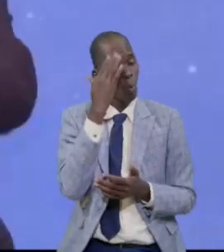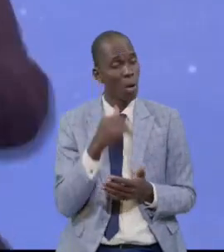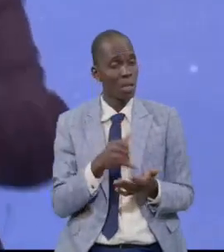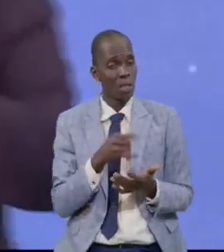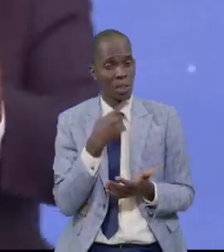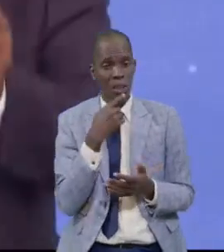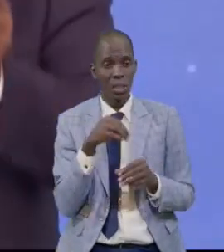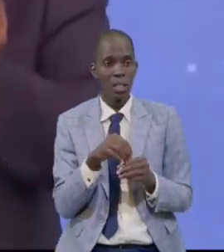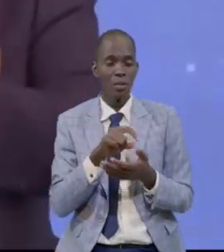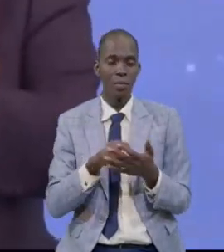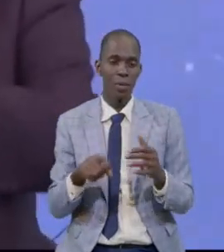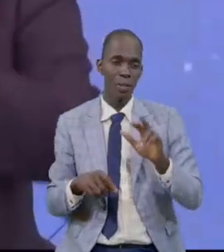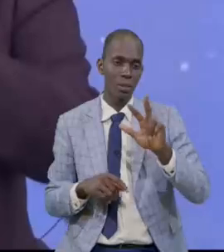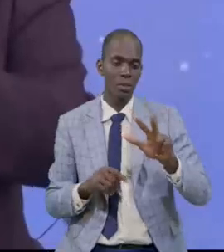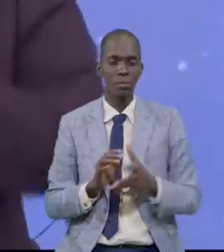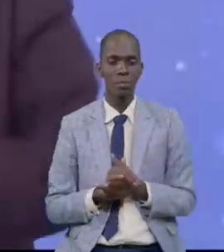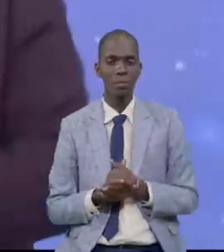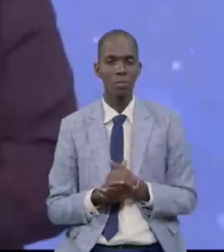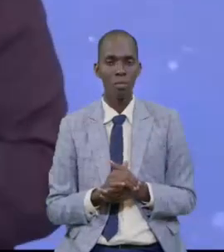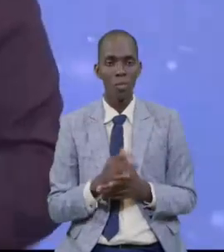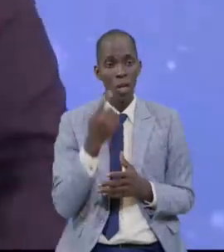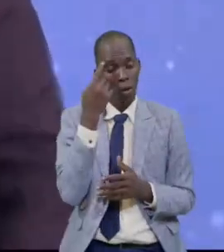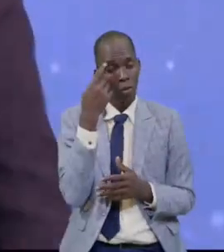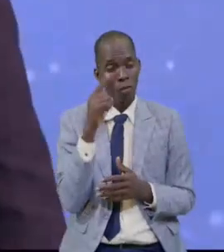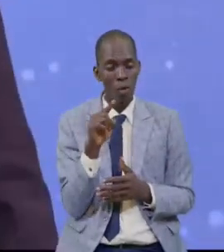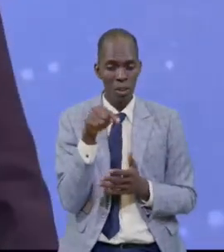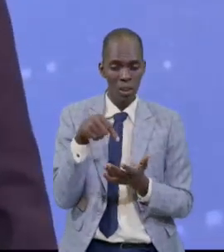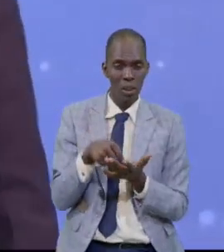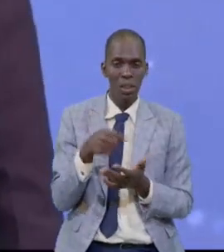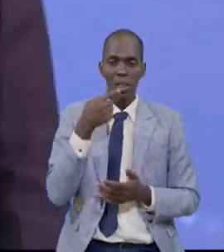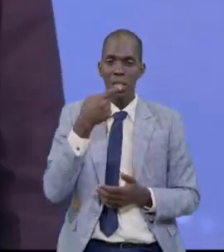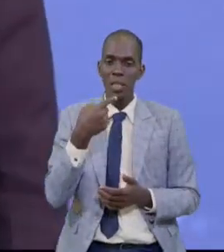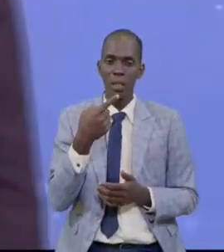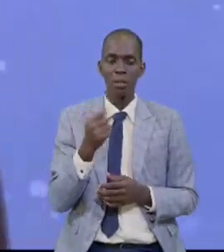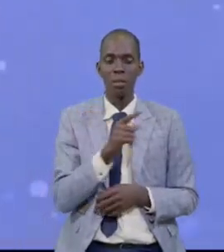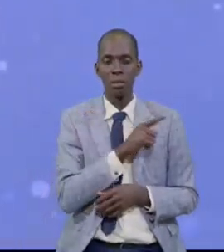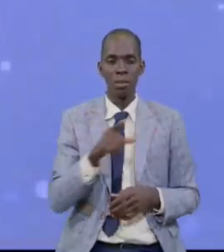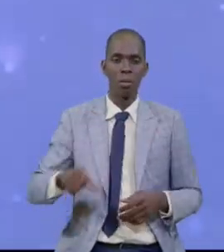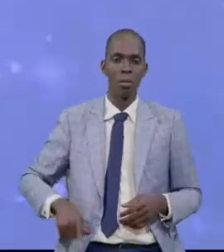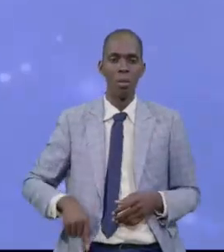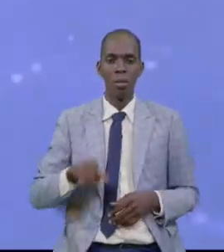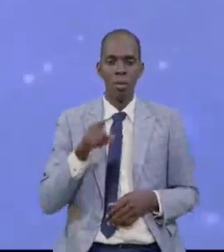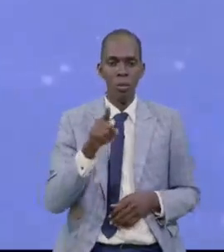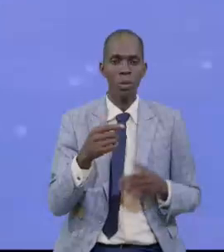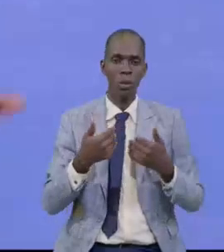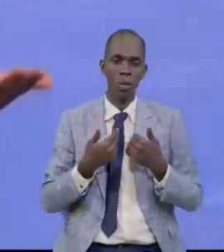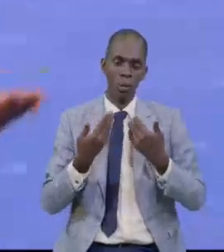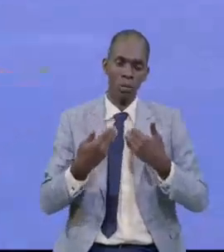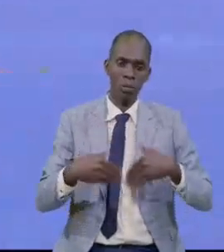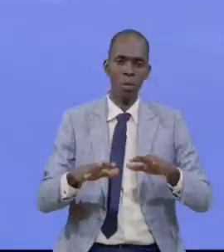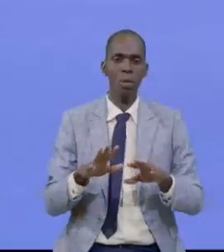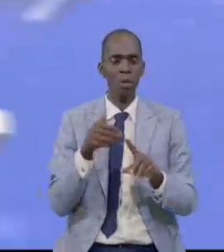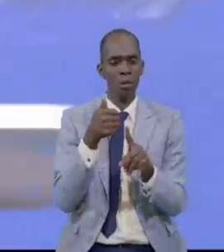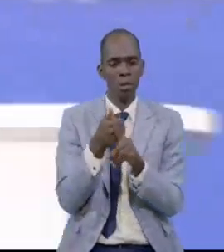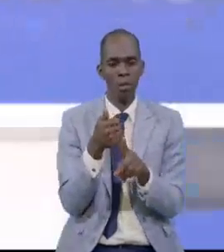it says, for thus says the Lord, you have sold yourselves for